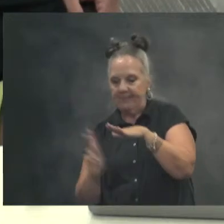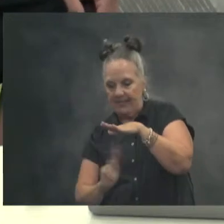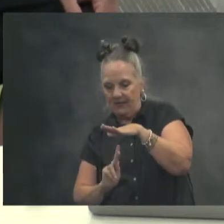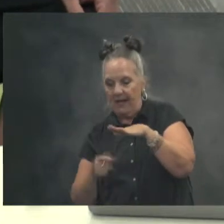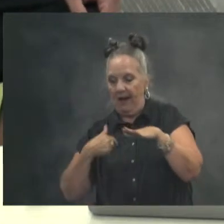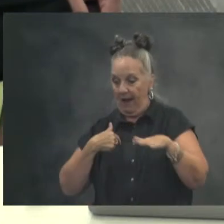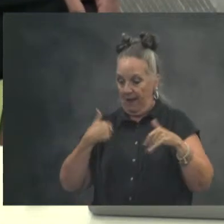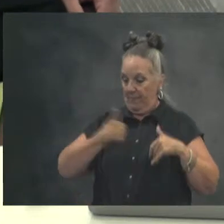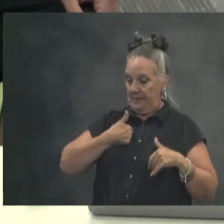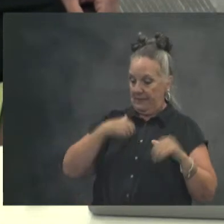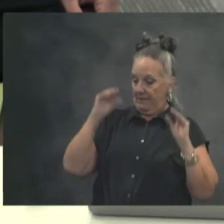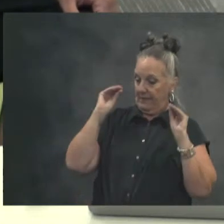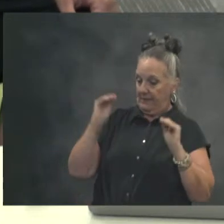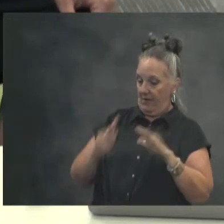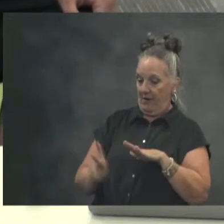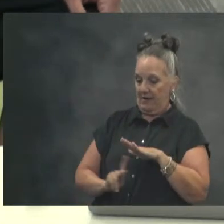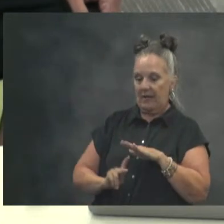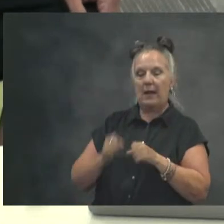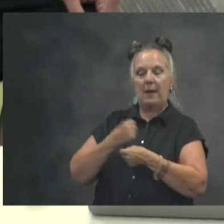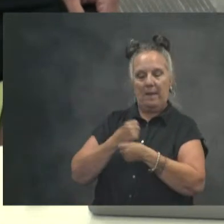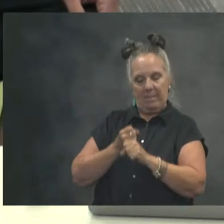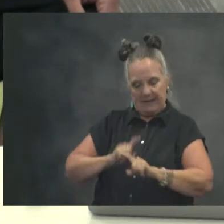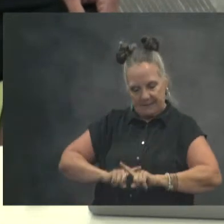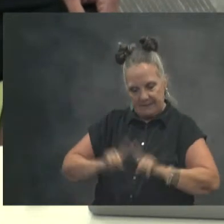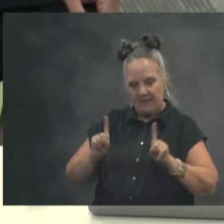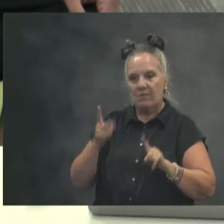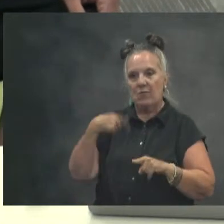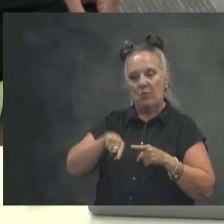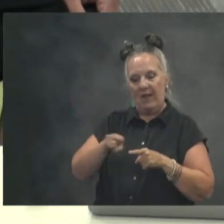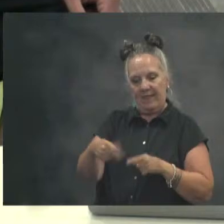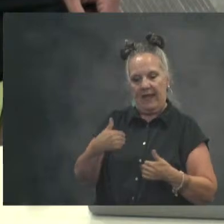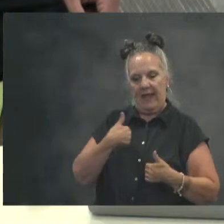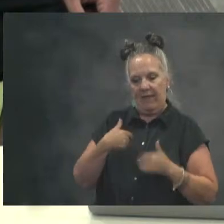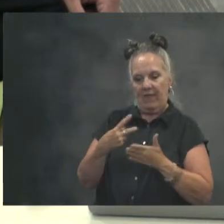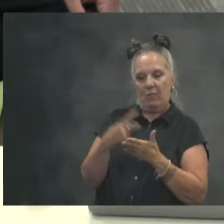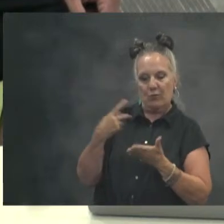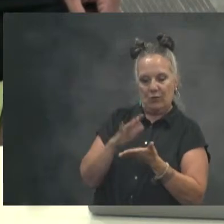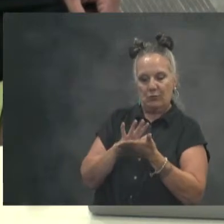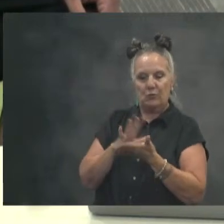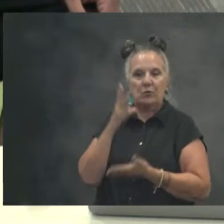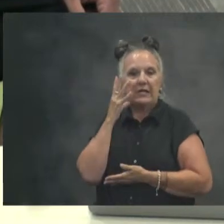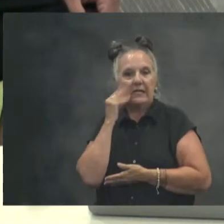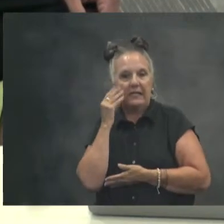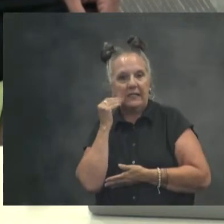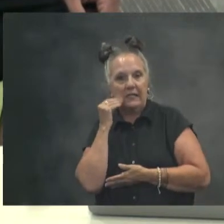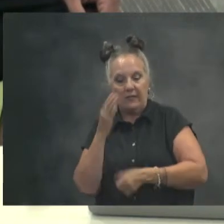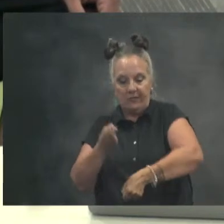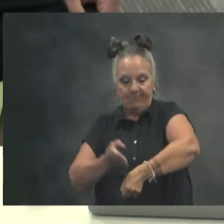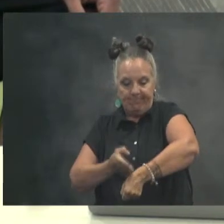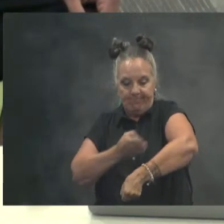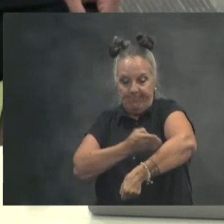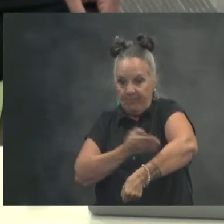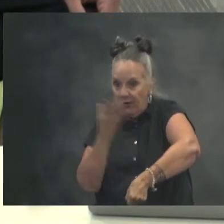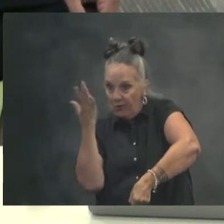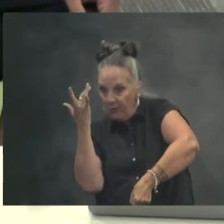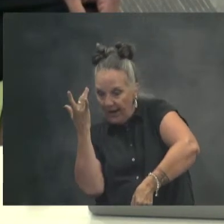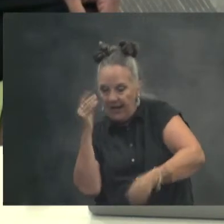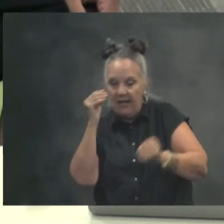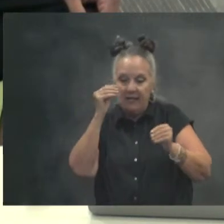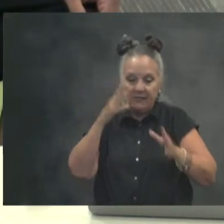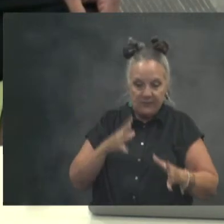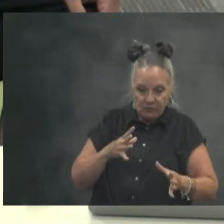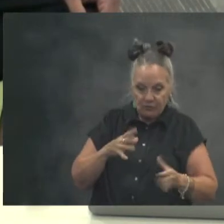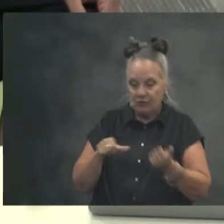taught kindergarten, what a difference that makes when they've had that preschool experience. The growth comes from teachers, support